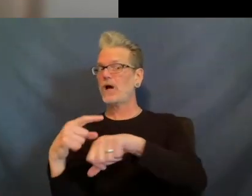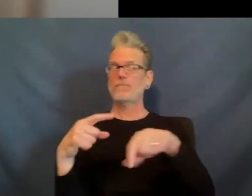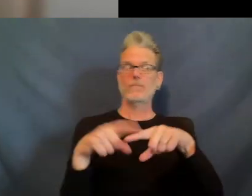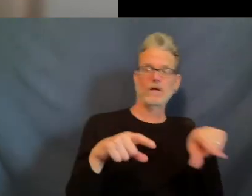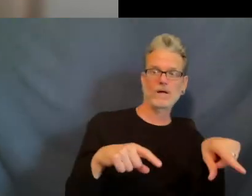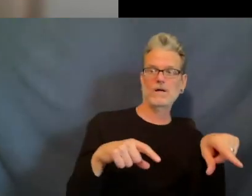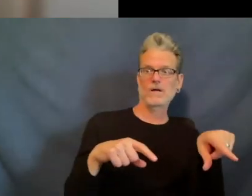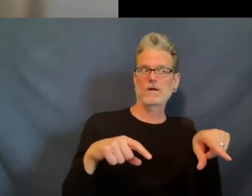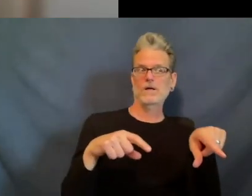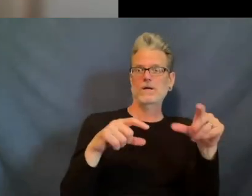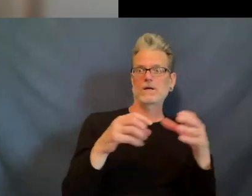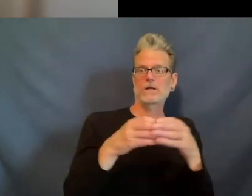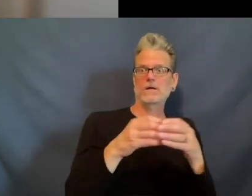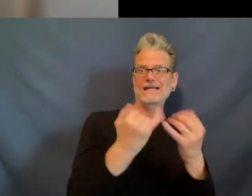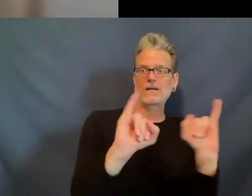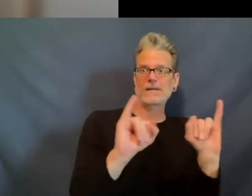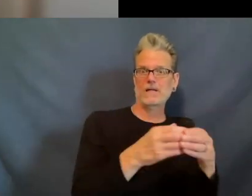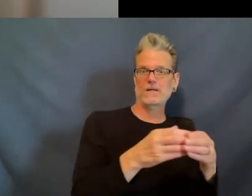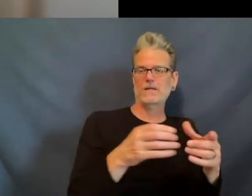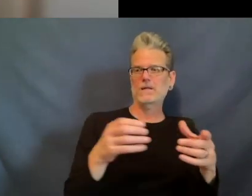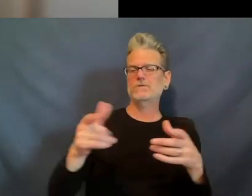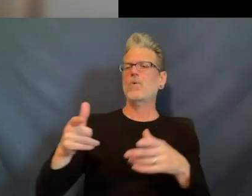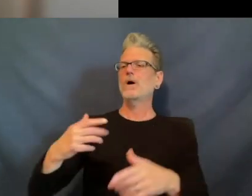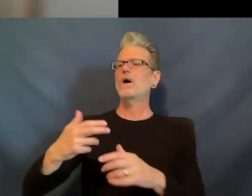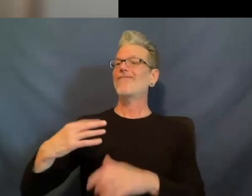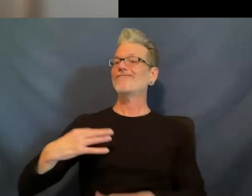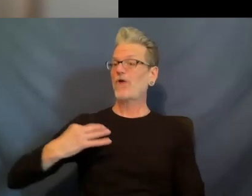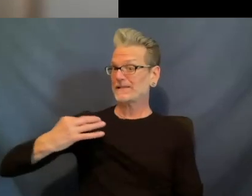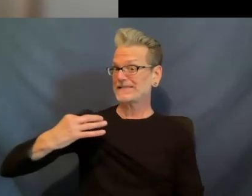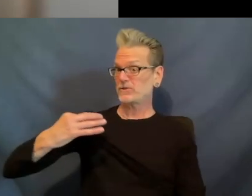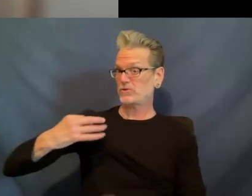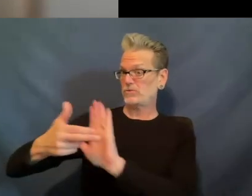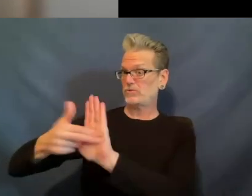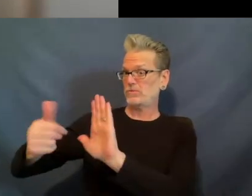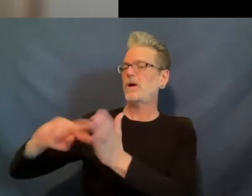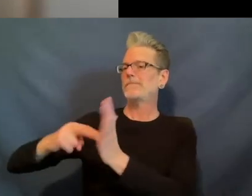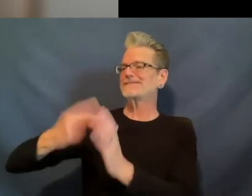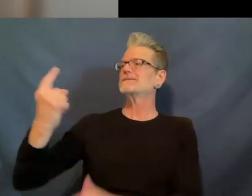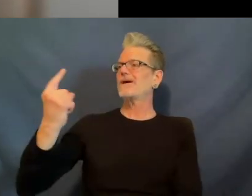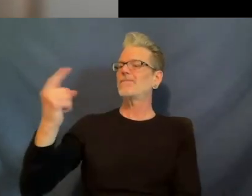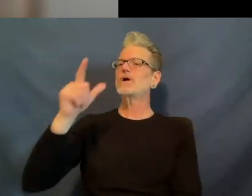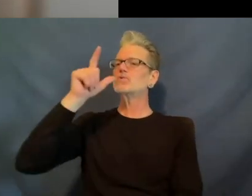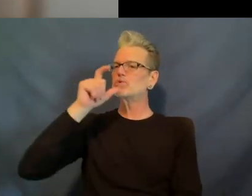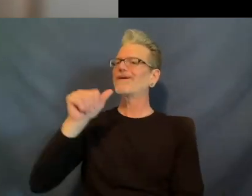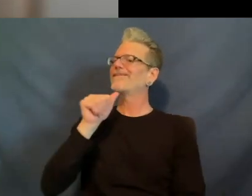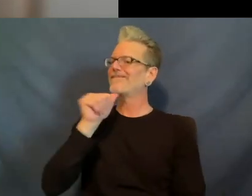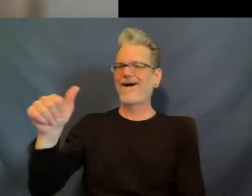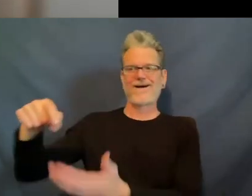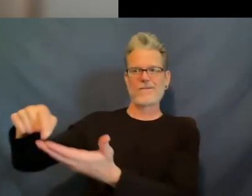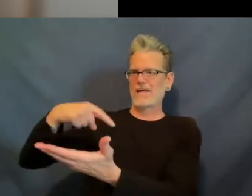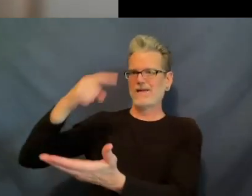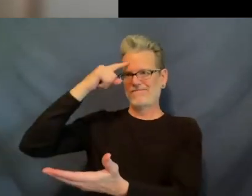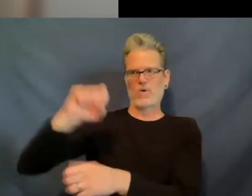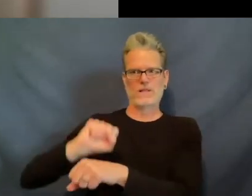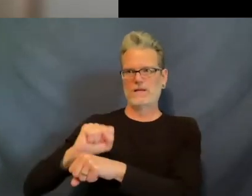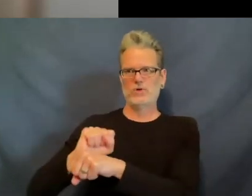doing, what the volunteer is. So a volunteer would be someone who is unpaid for the labor services that